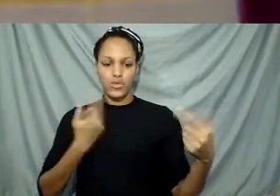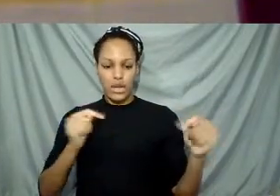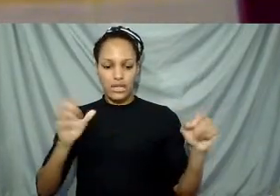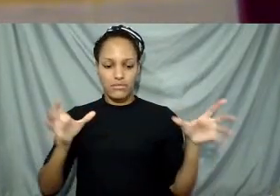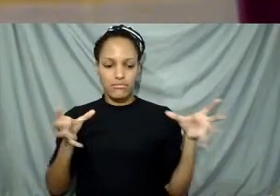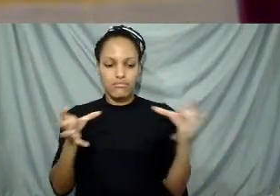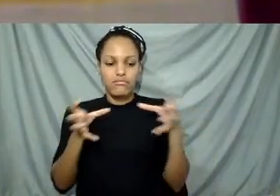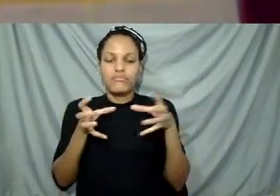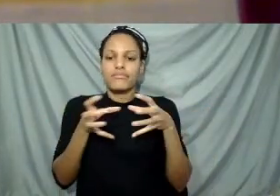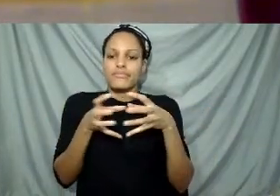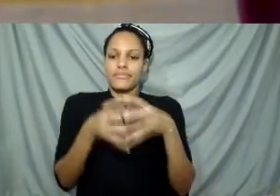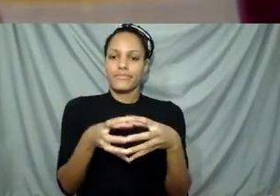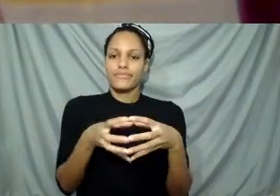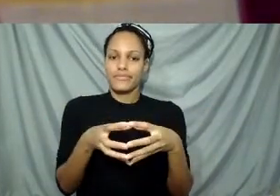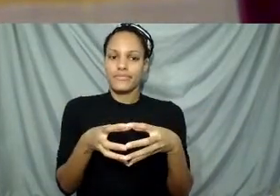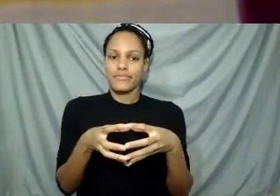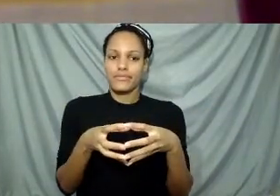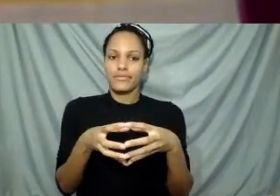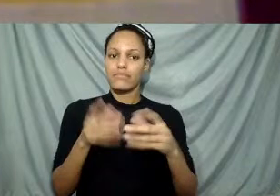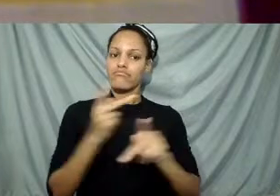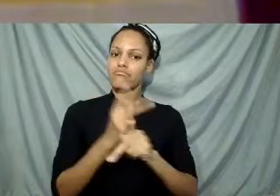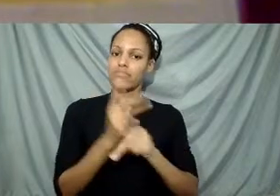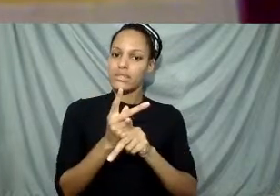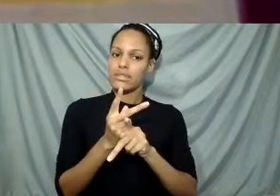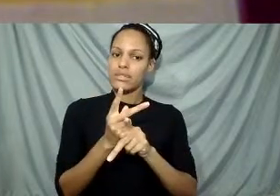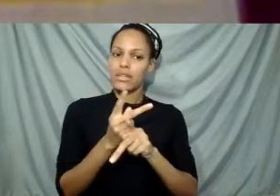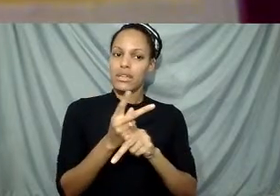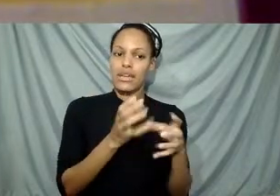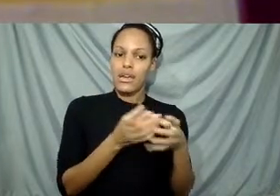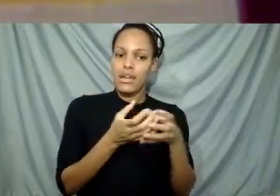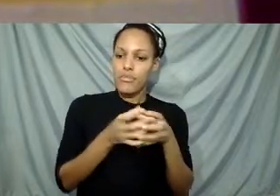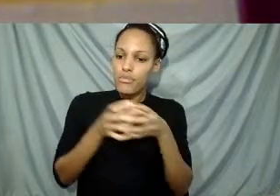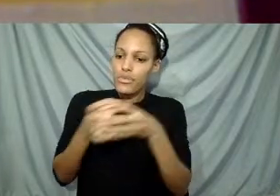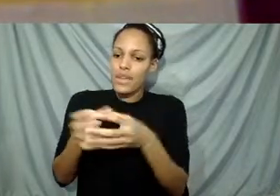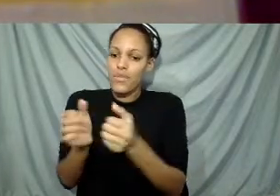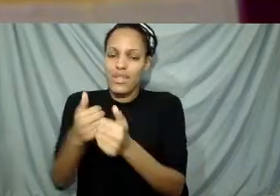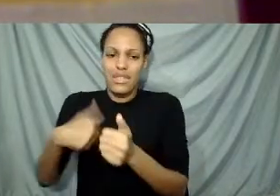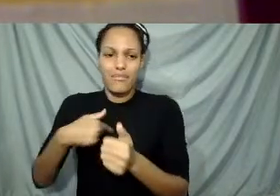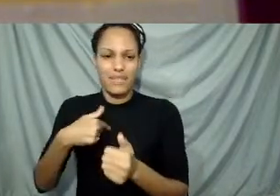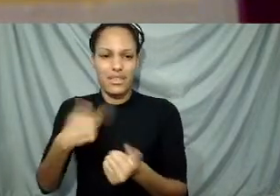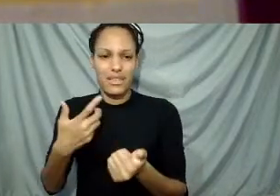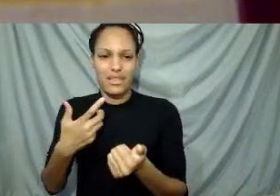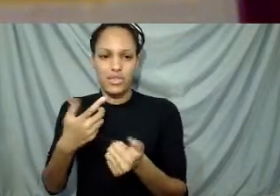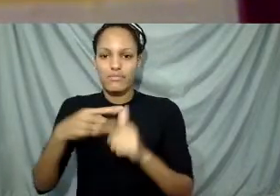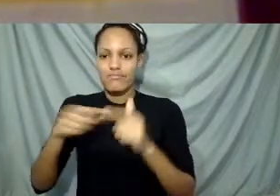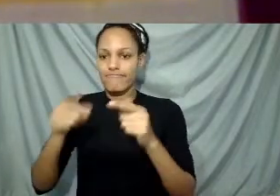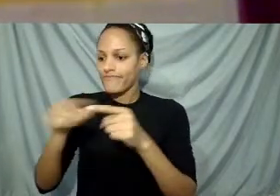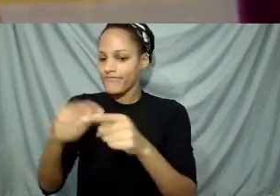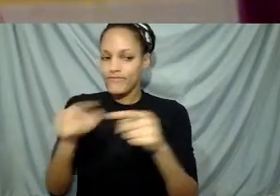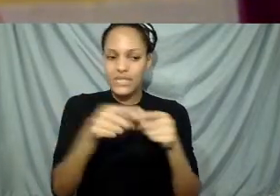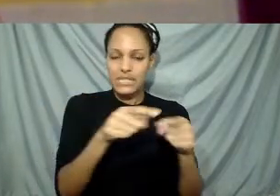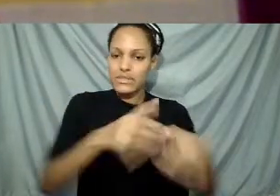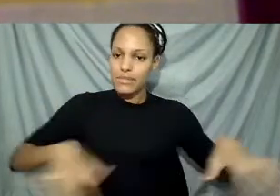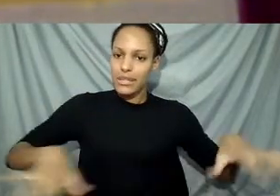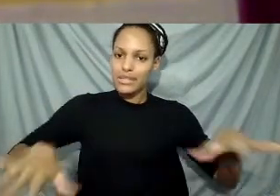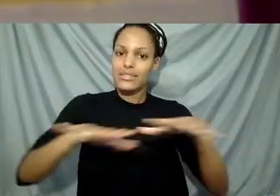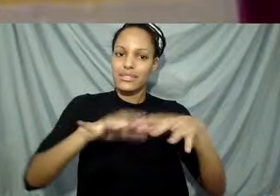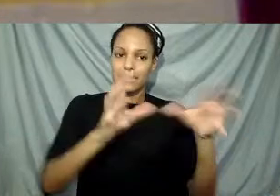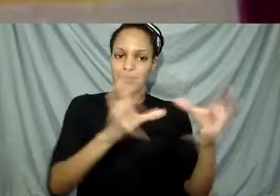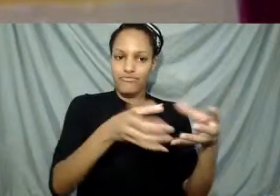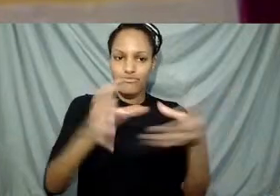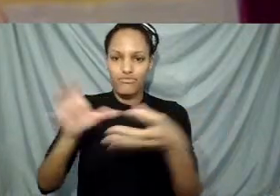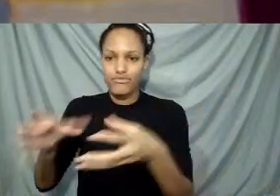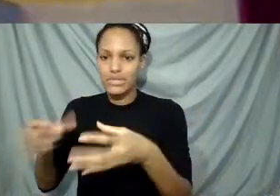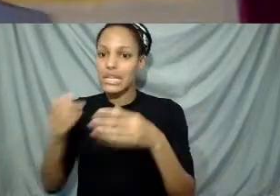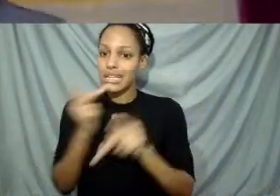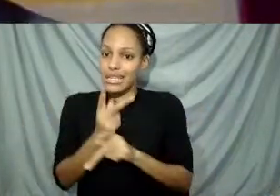fullness to all my spaces, and having to fight for that no matter where I am. That